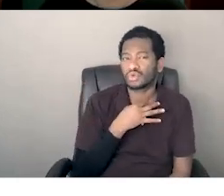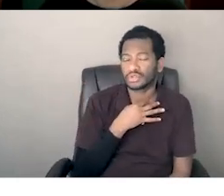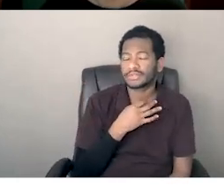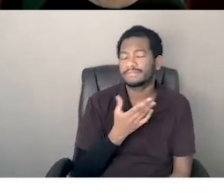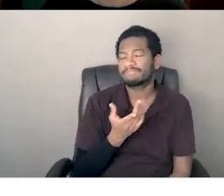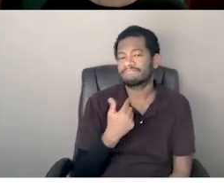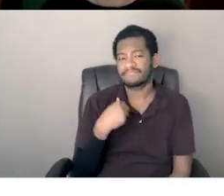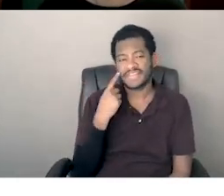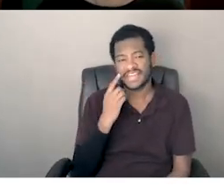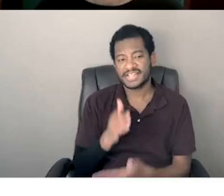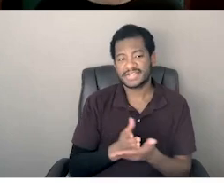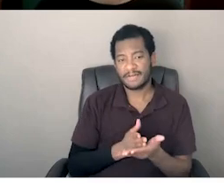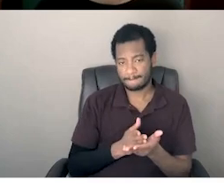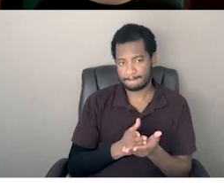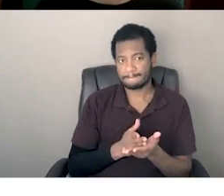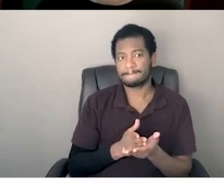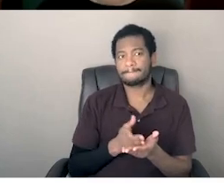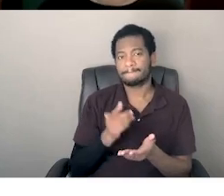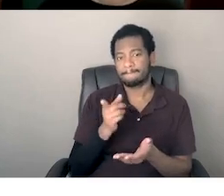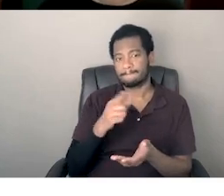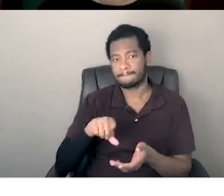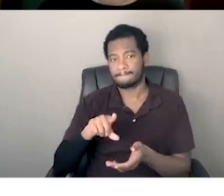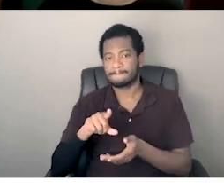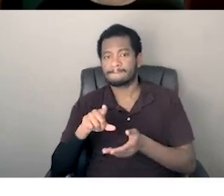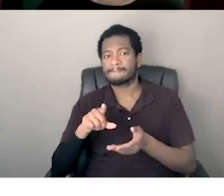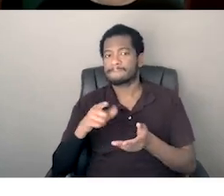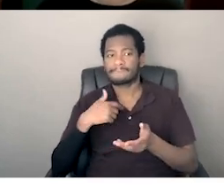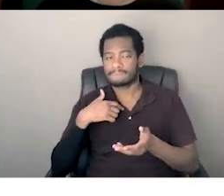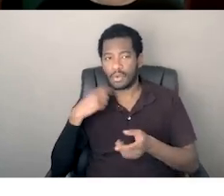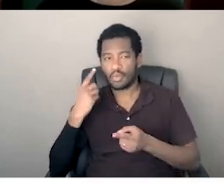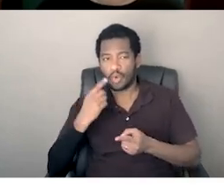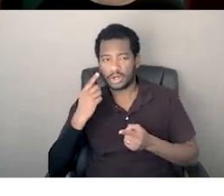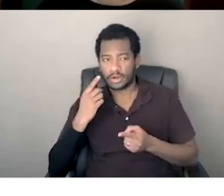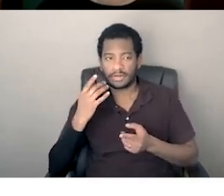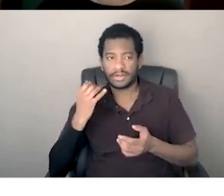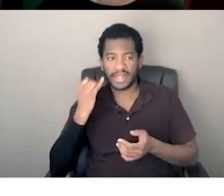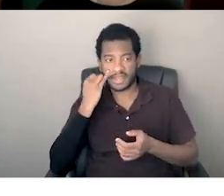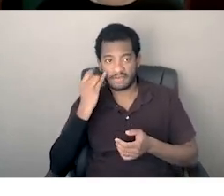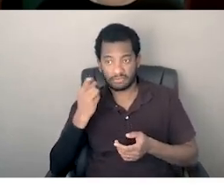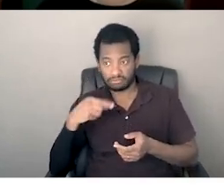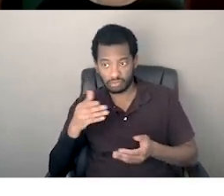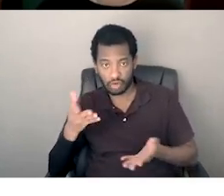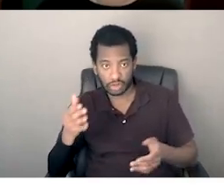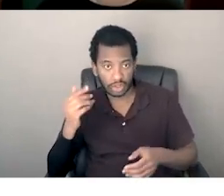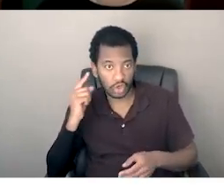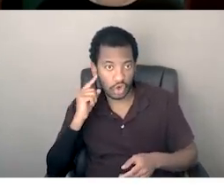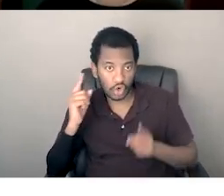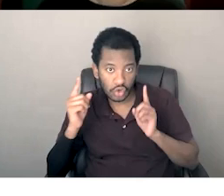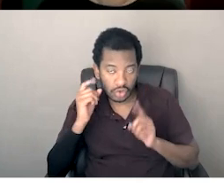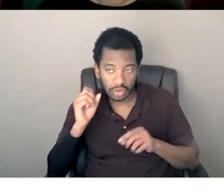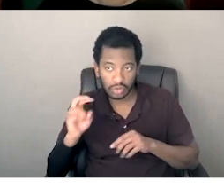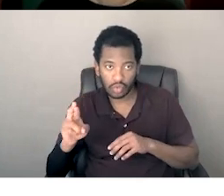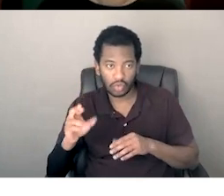I think that some of this floats out there, which ones of these you have heard of, which ones of these you have done before. So I am going